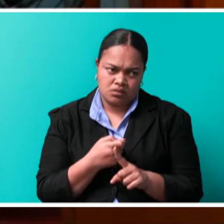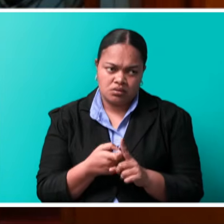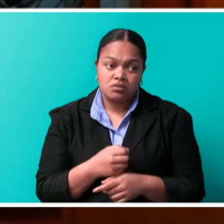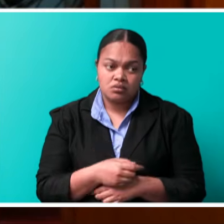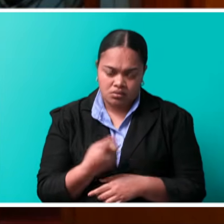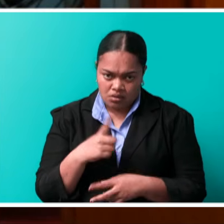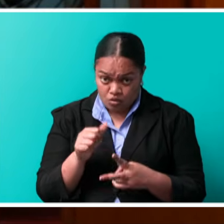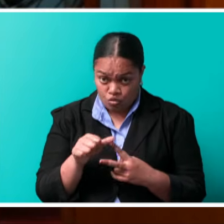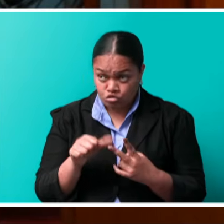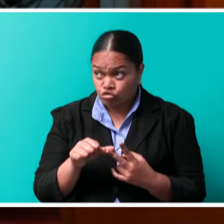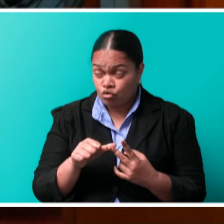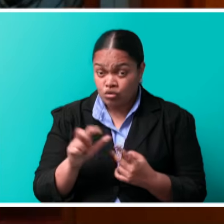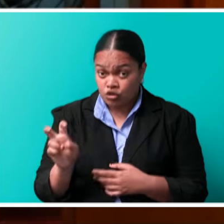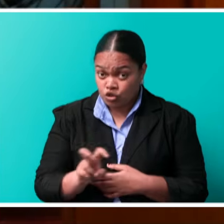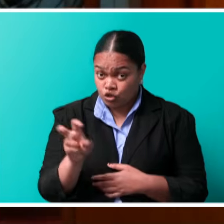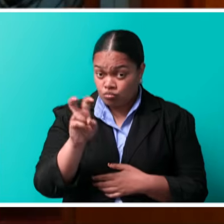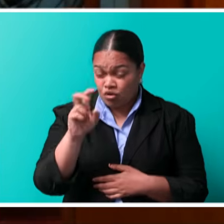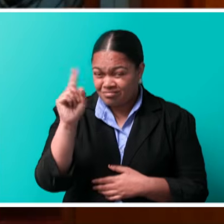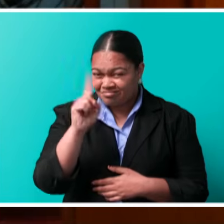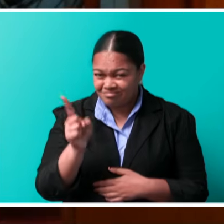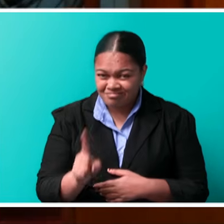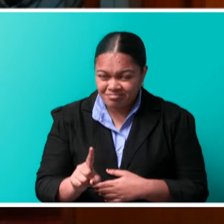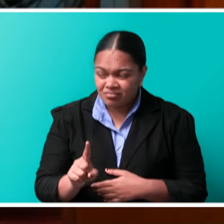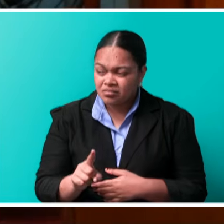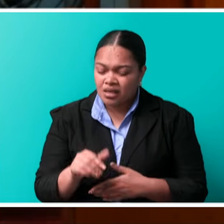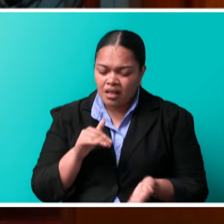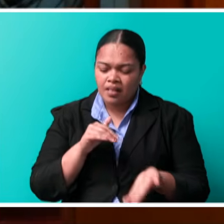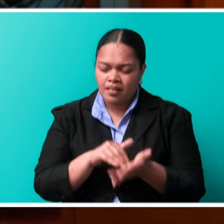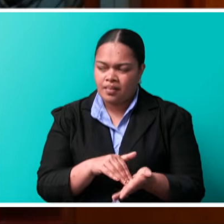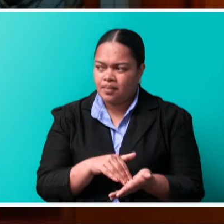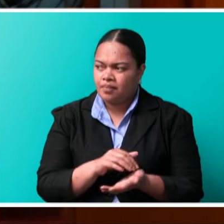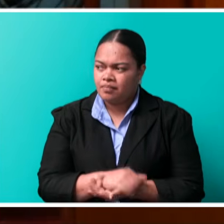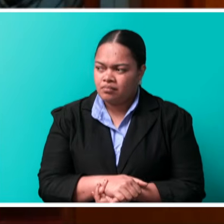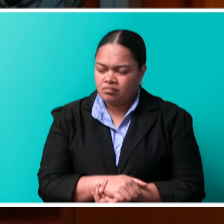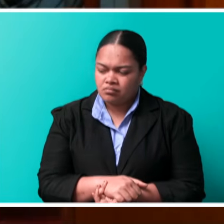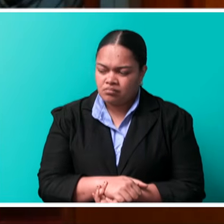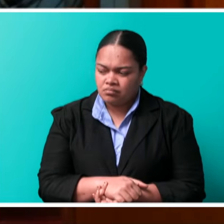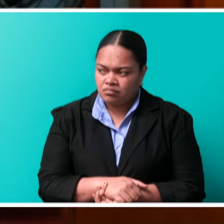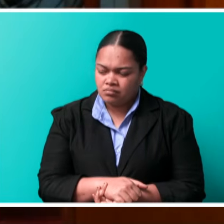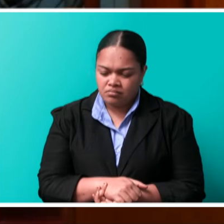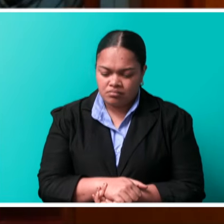electricity supply and helps contain wider fuel-driven costs.